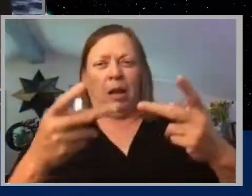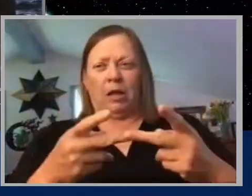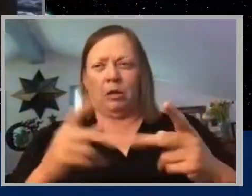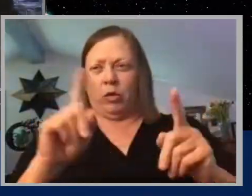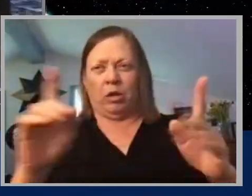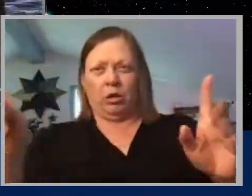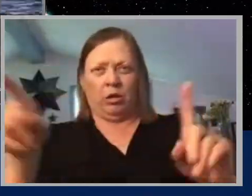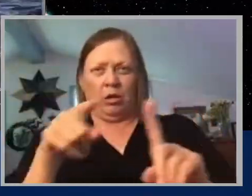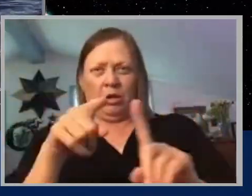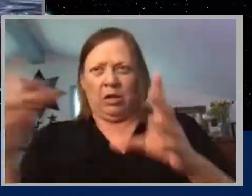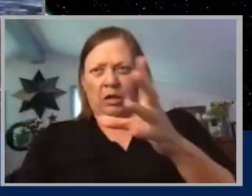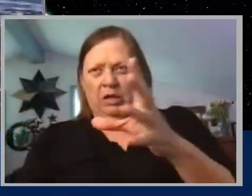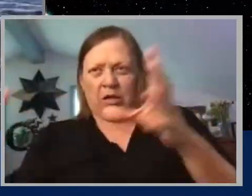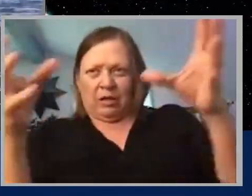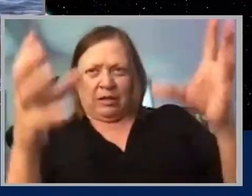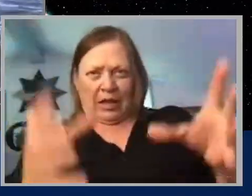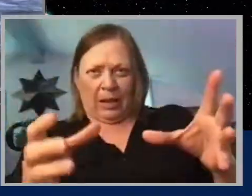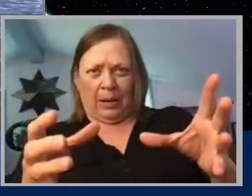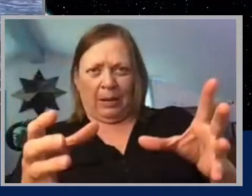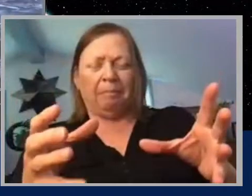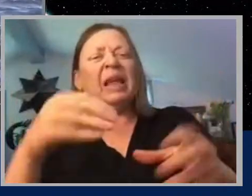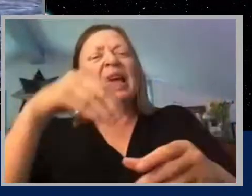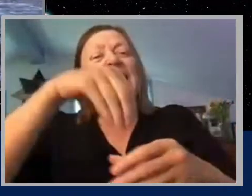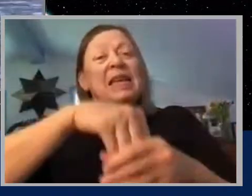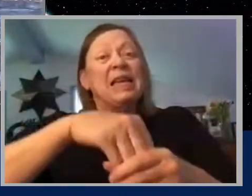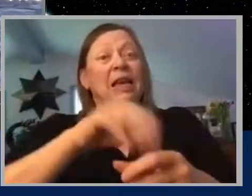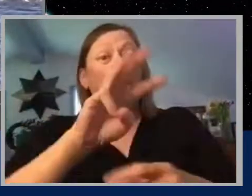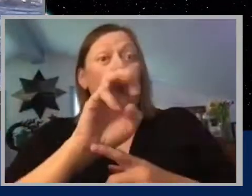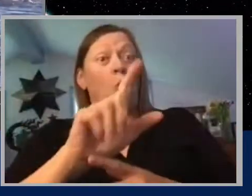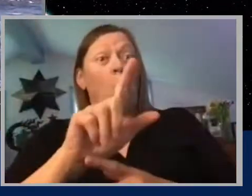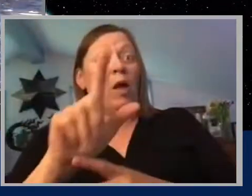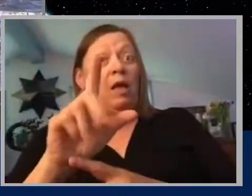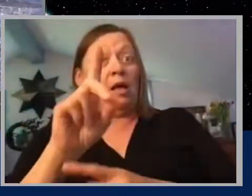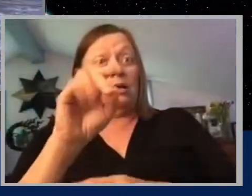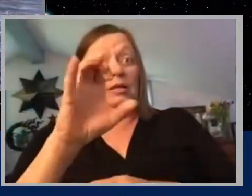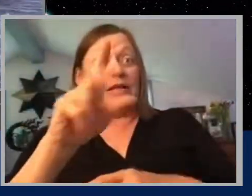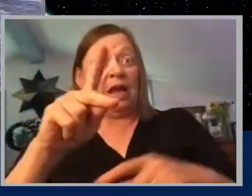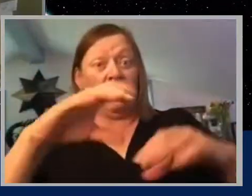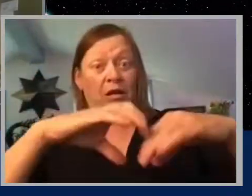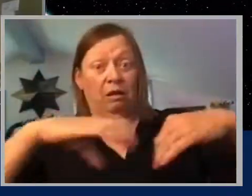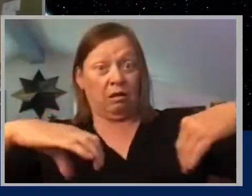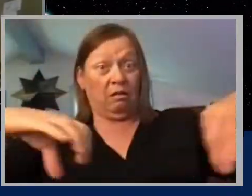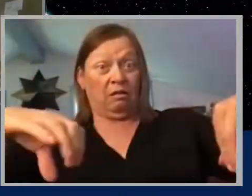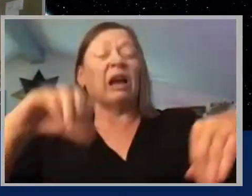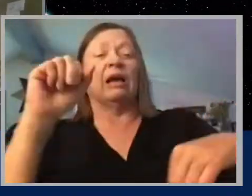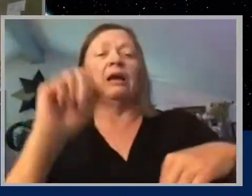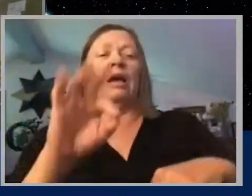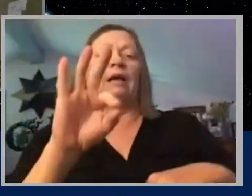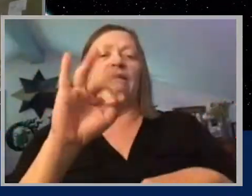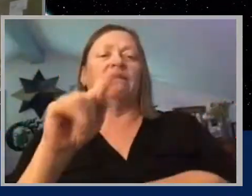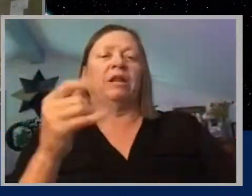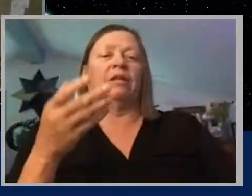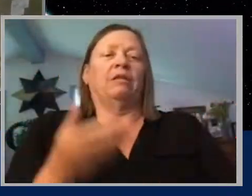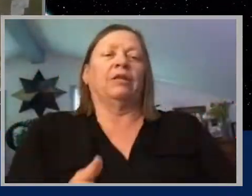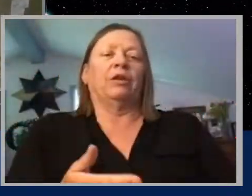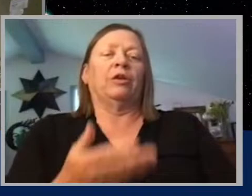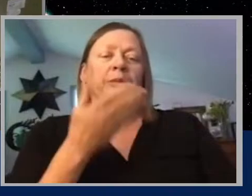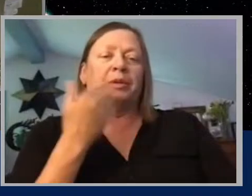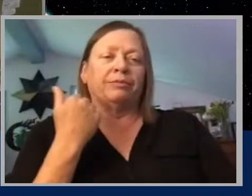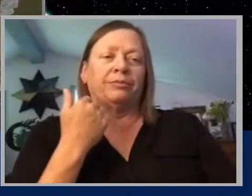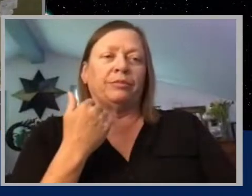deck. The other thing is that the good thing about the LPG ship is that